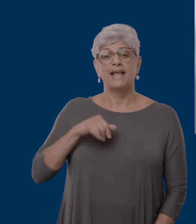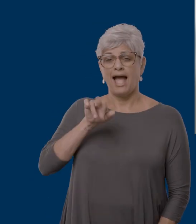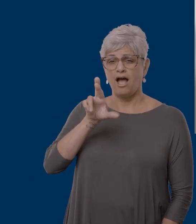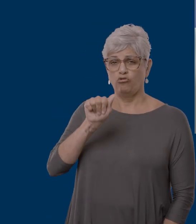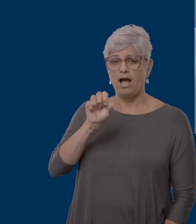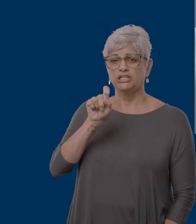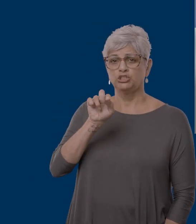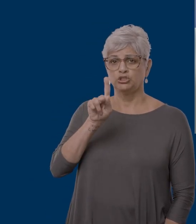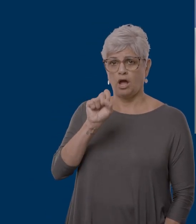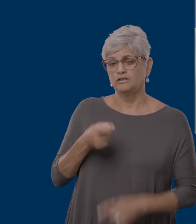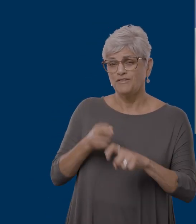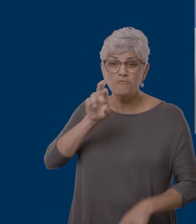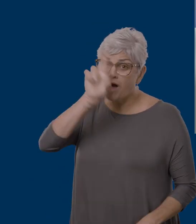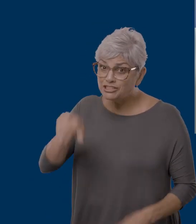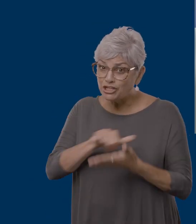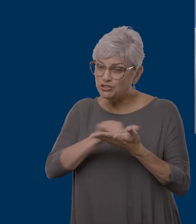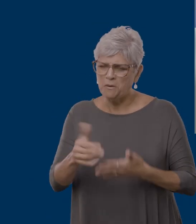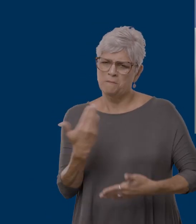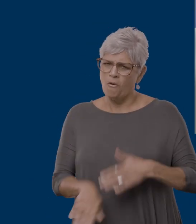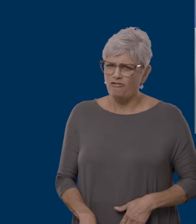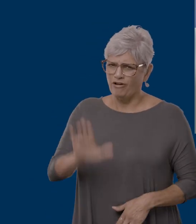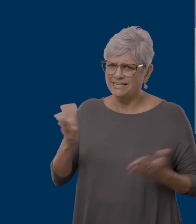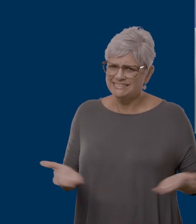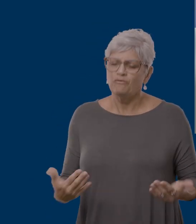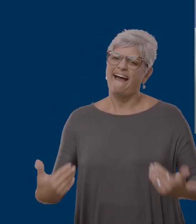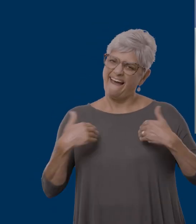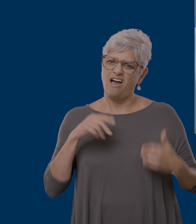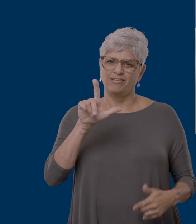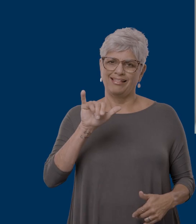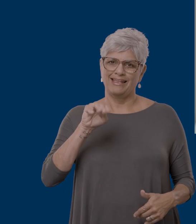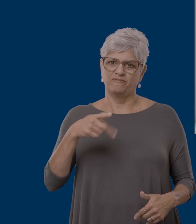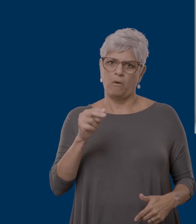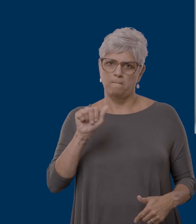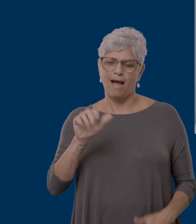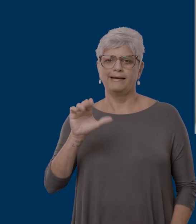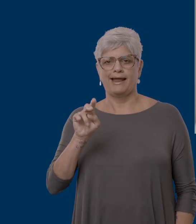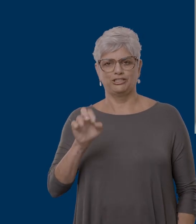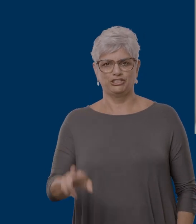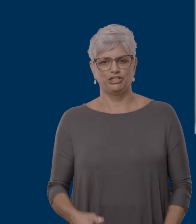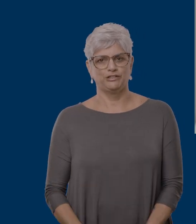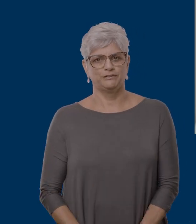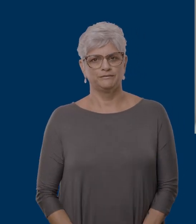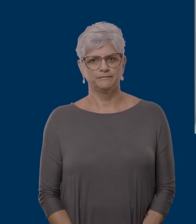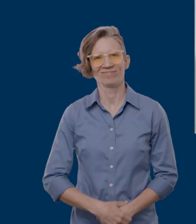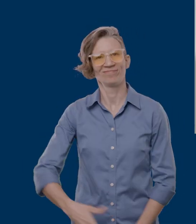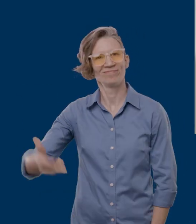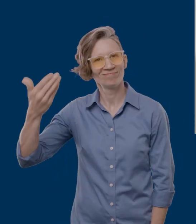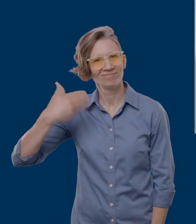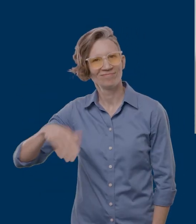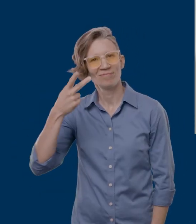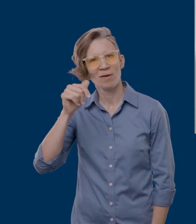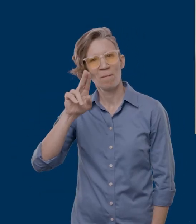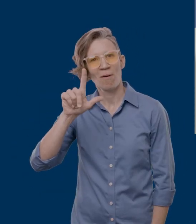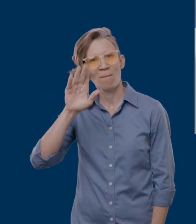My name is Ira Starks, and I'm from Rochester, New York, born and raised here. I had lymphoma cancer. My